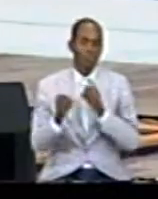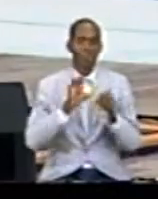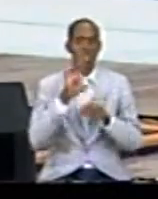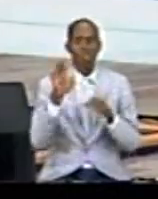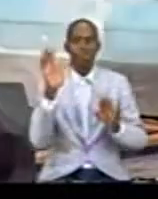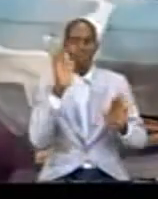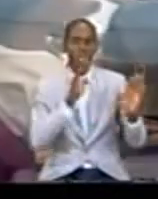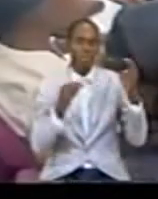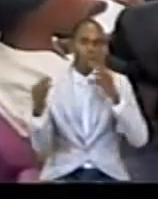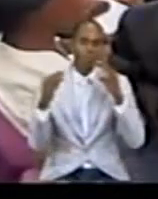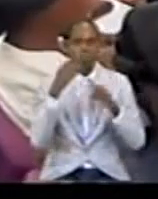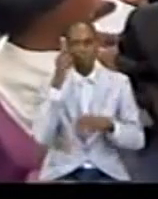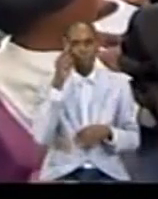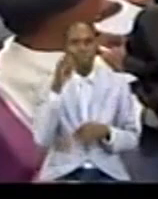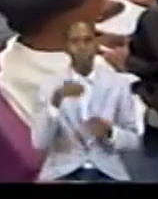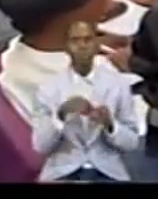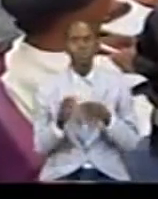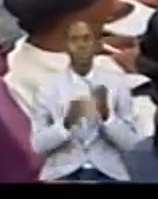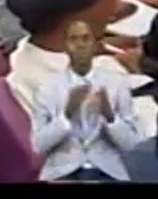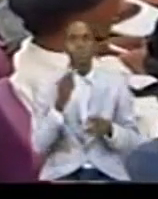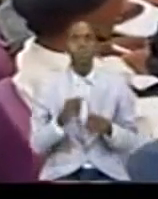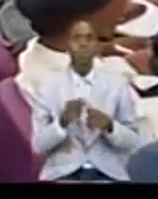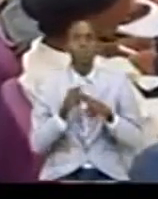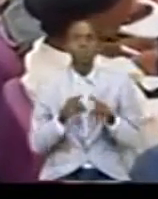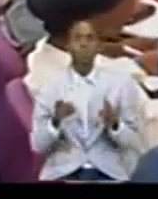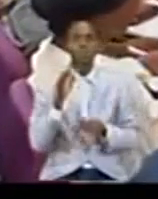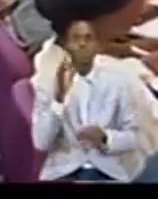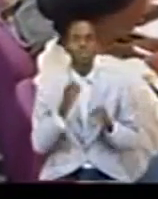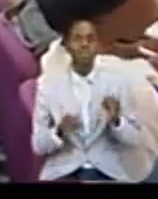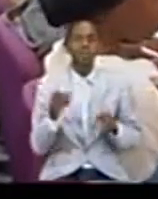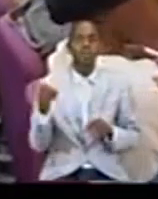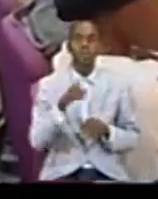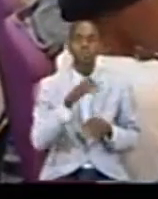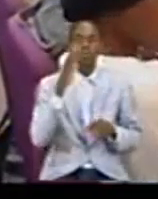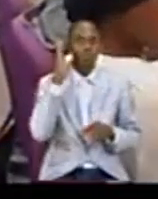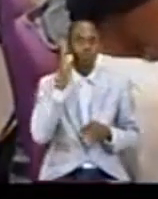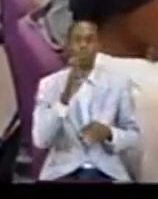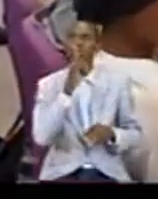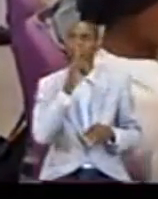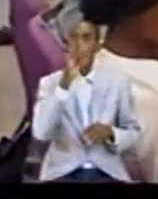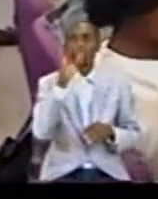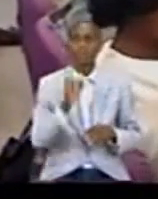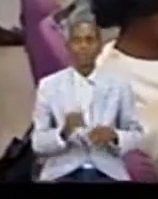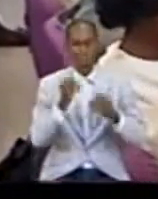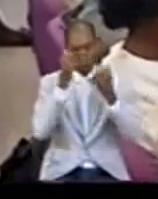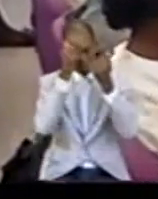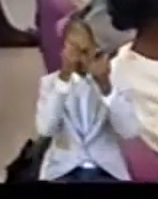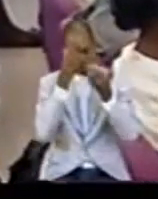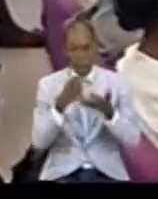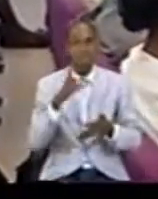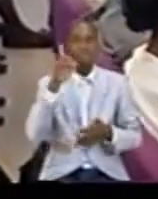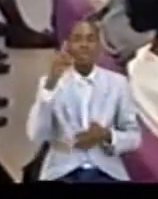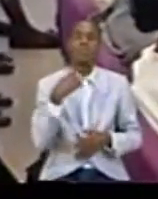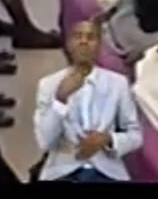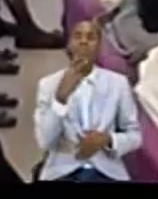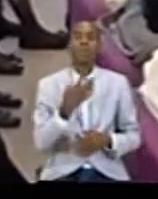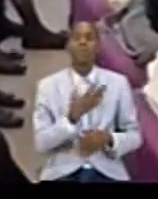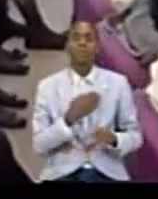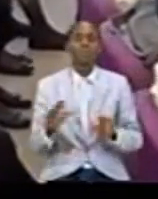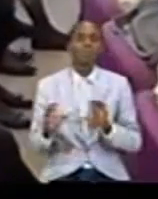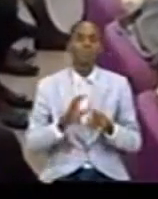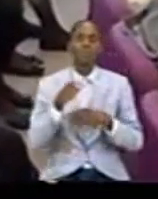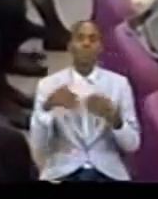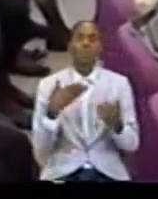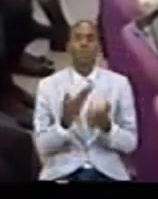you. But if thou shalt indeed obey his voice and do all that